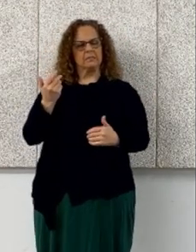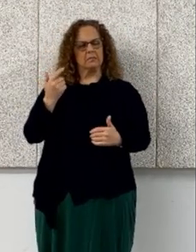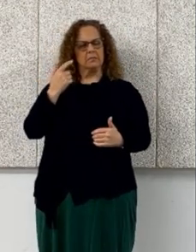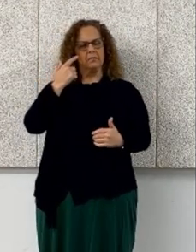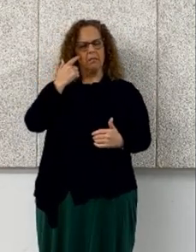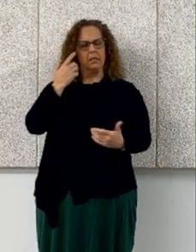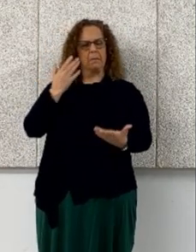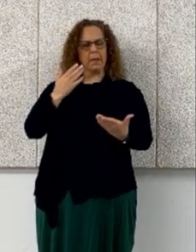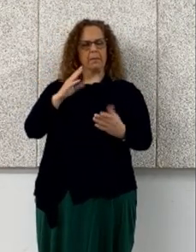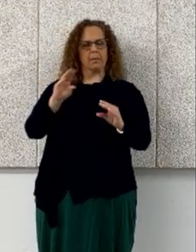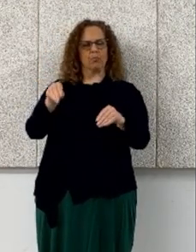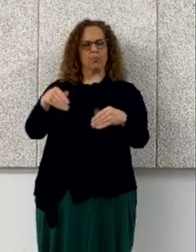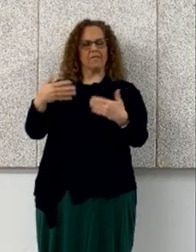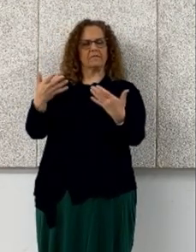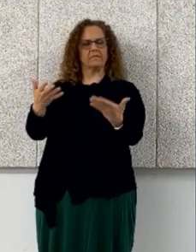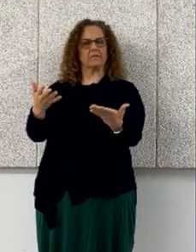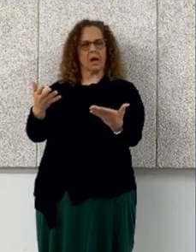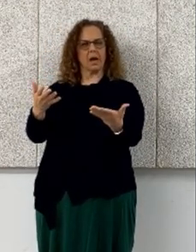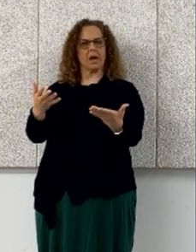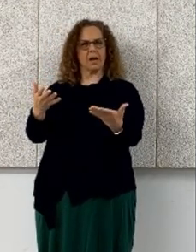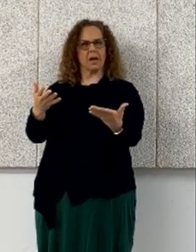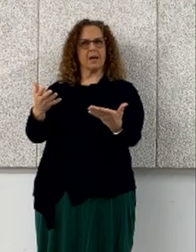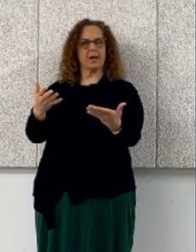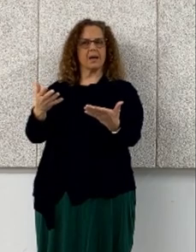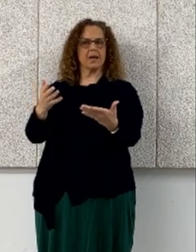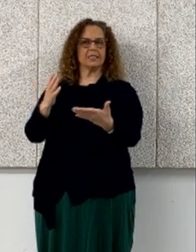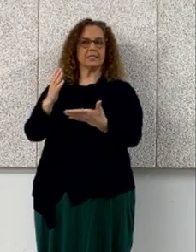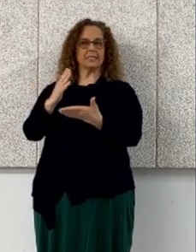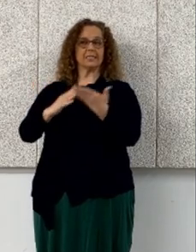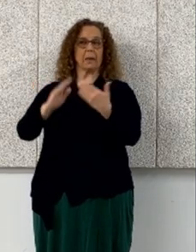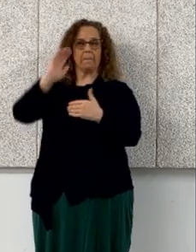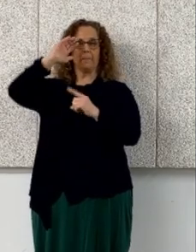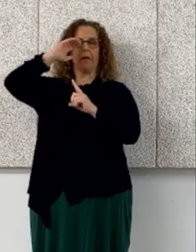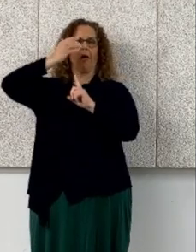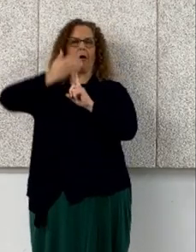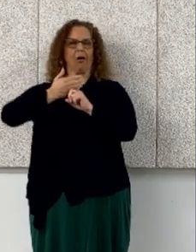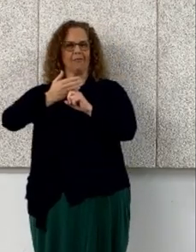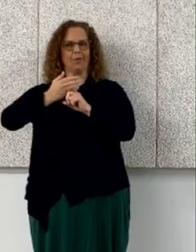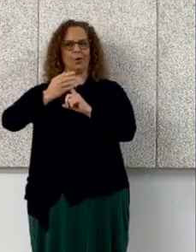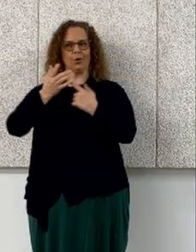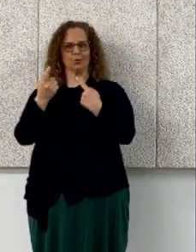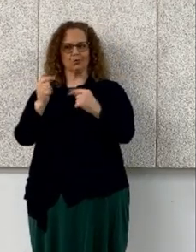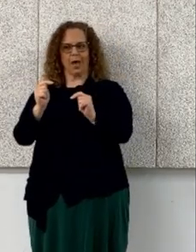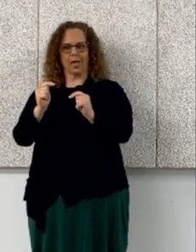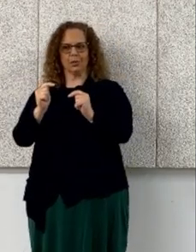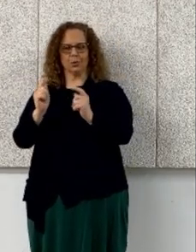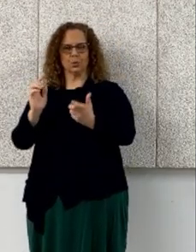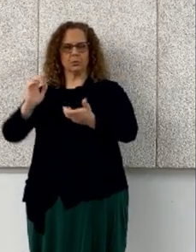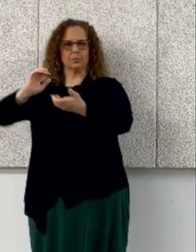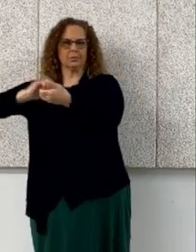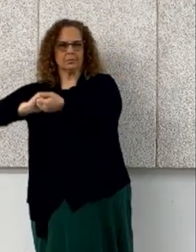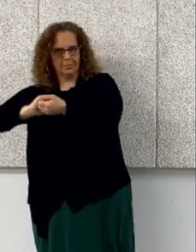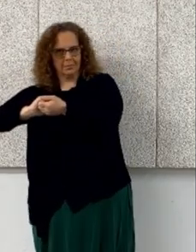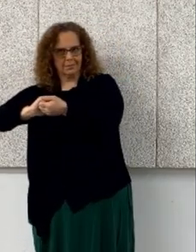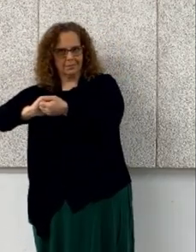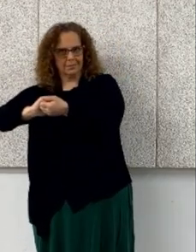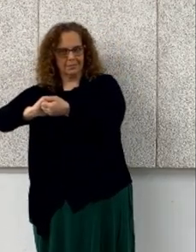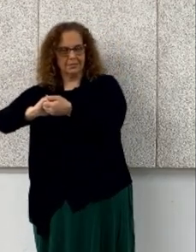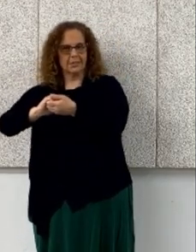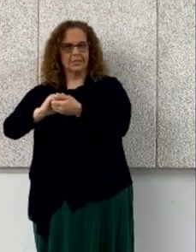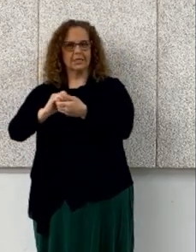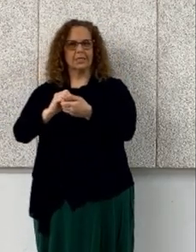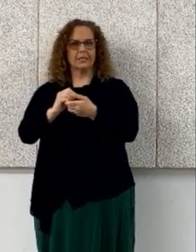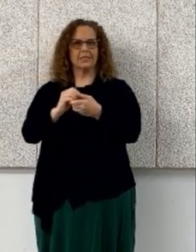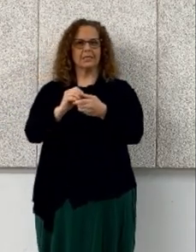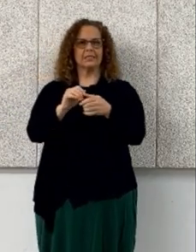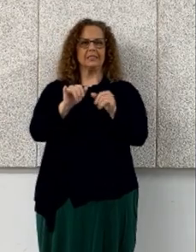some cover when trying to build collaboration, mm-hmm. right? Because saying things can be scary in a